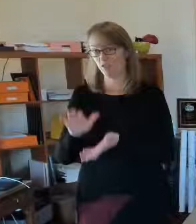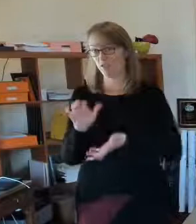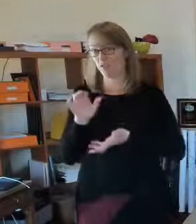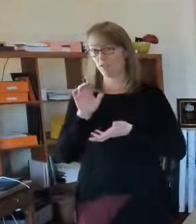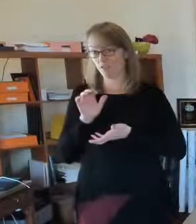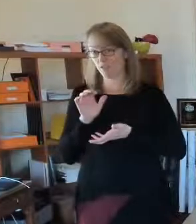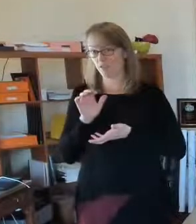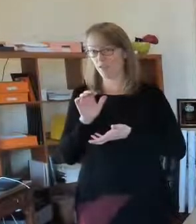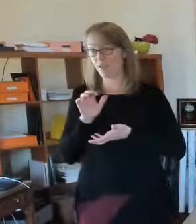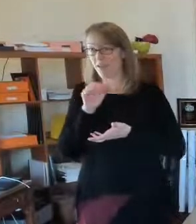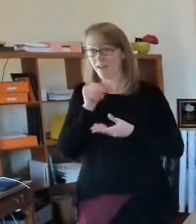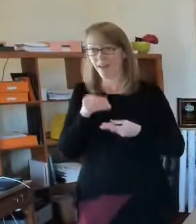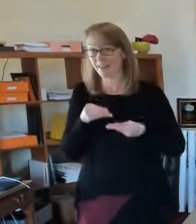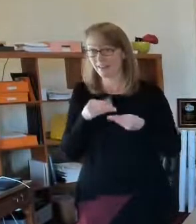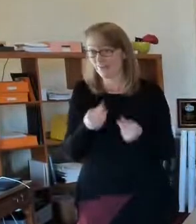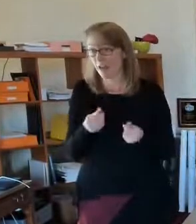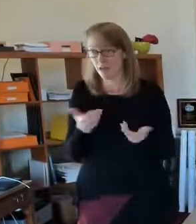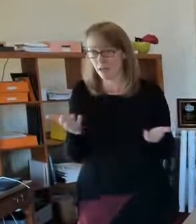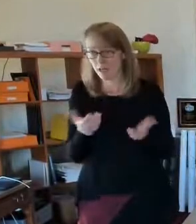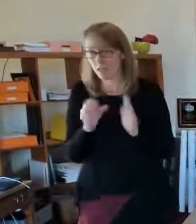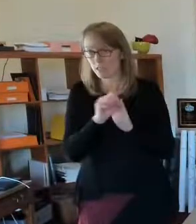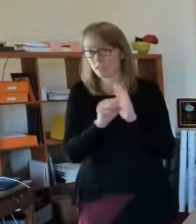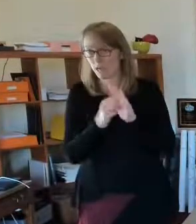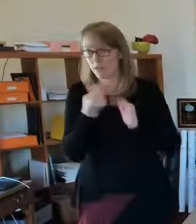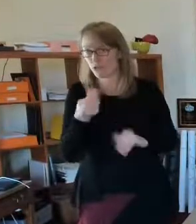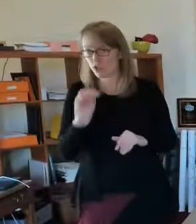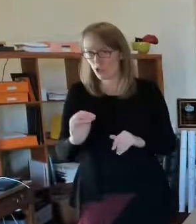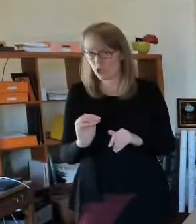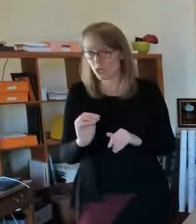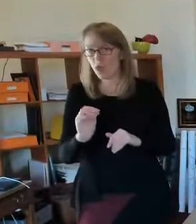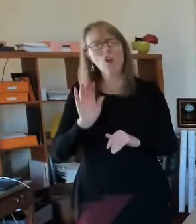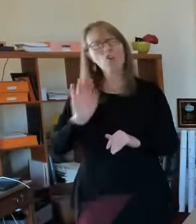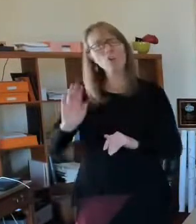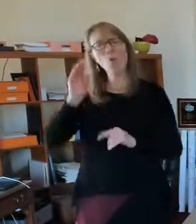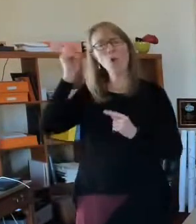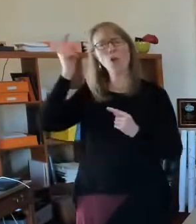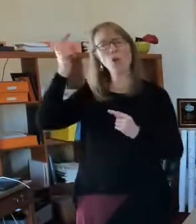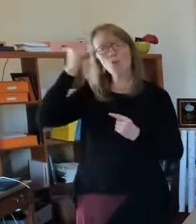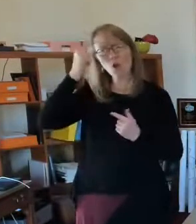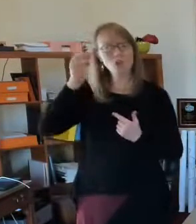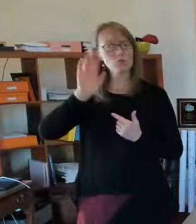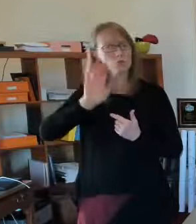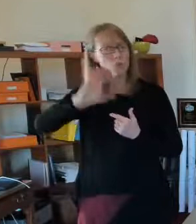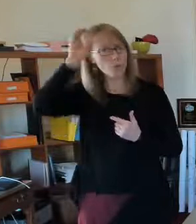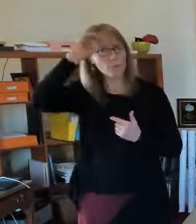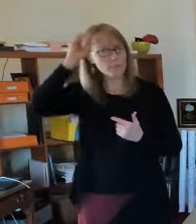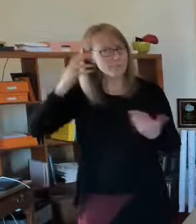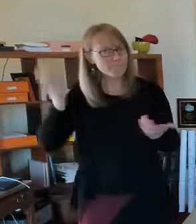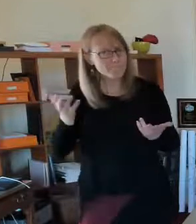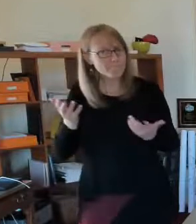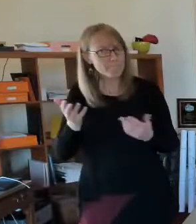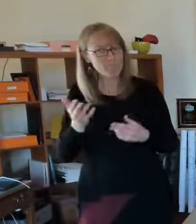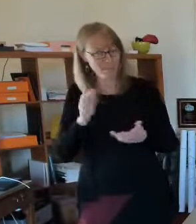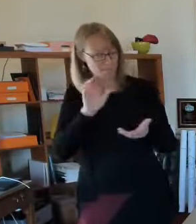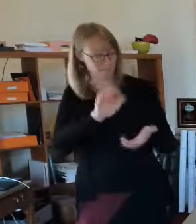state of Missouri, rather. Mm-hmm. Your thoughts on that, and shouldn't that money, he says, be going toward helping people